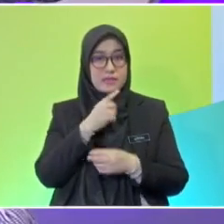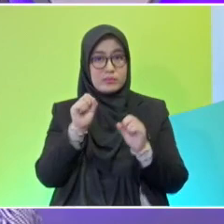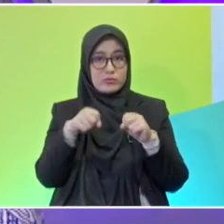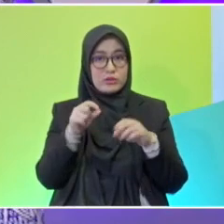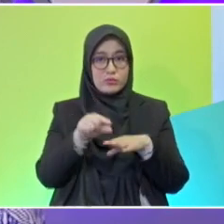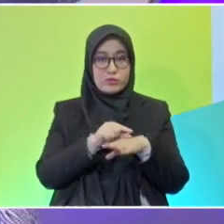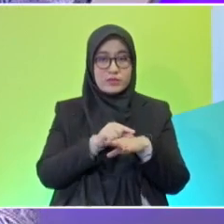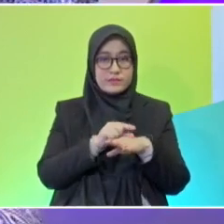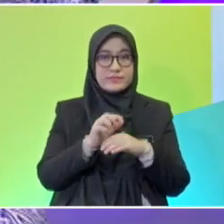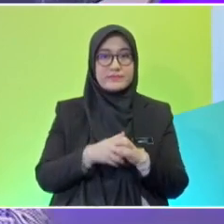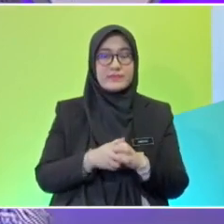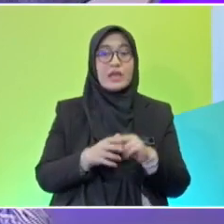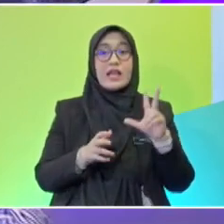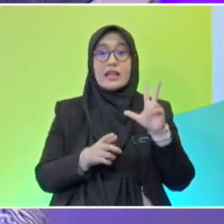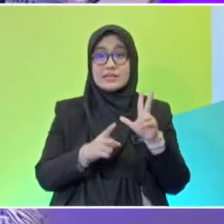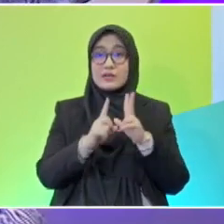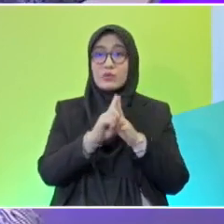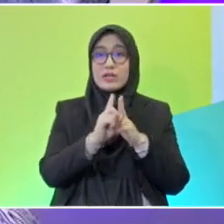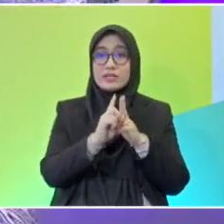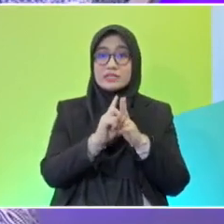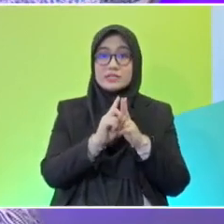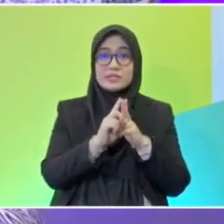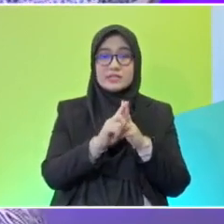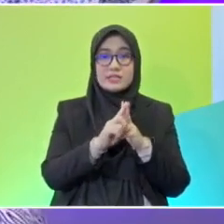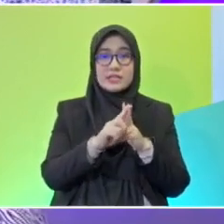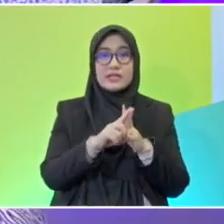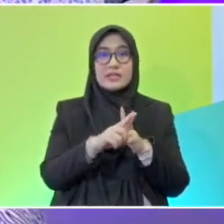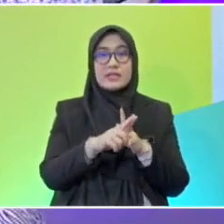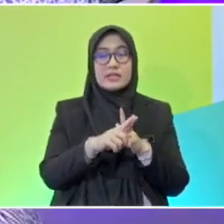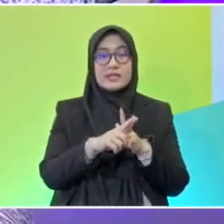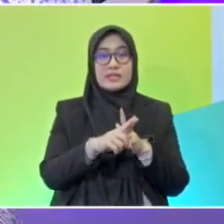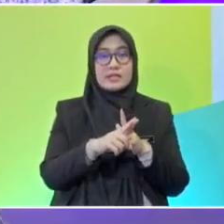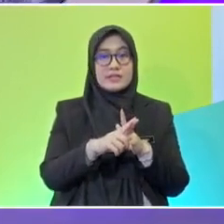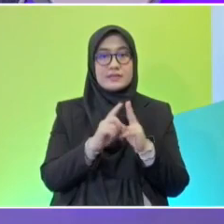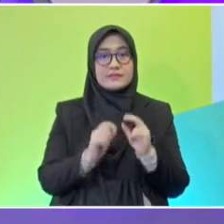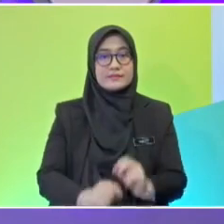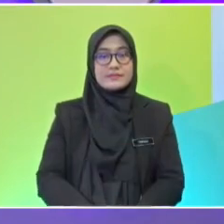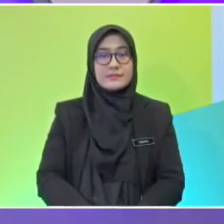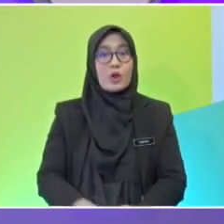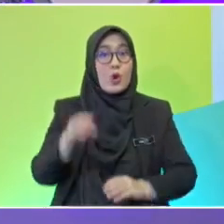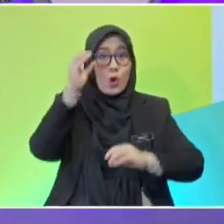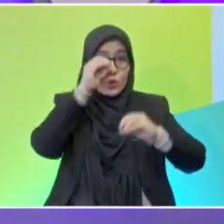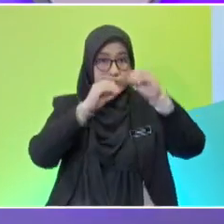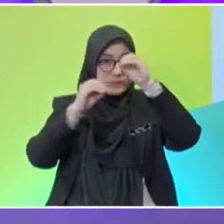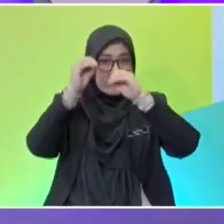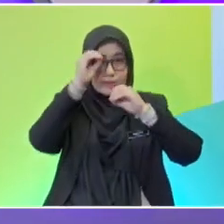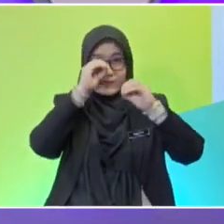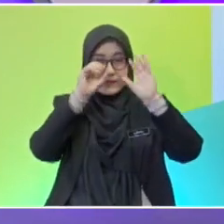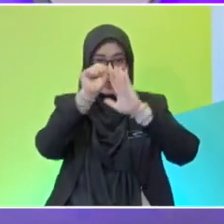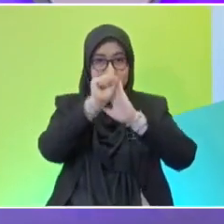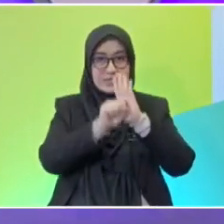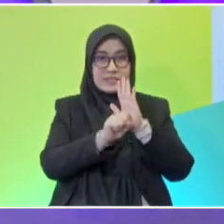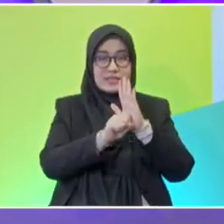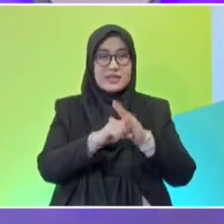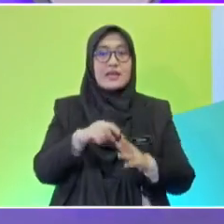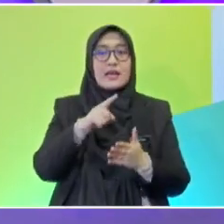written. And the third one, the third activity I'm going to conduct is observation. What am I going to observe? So in the